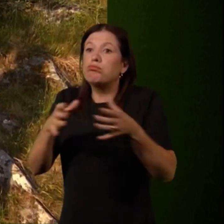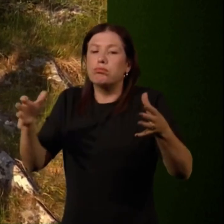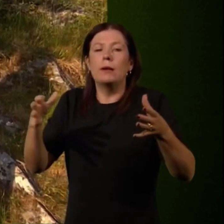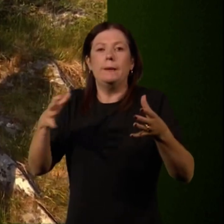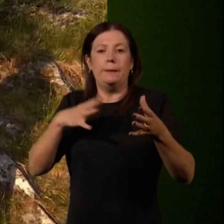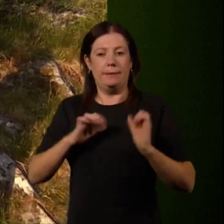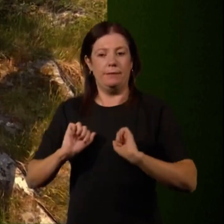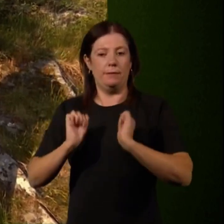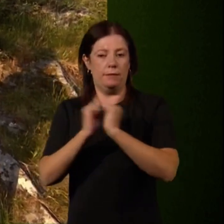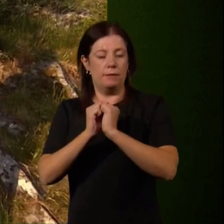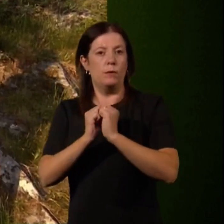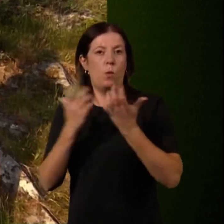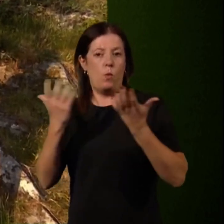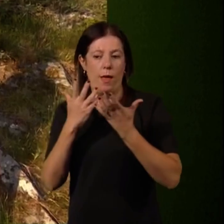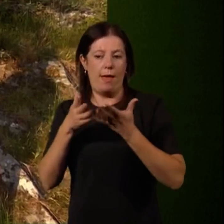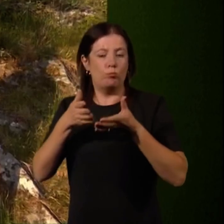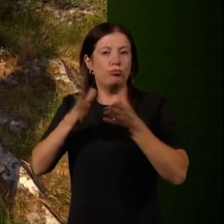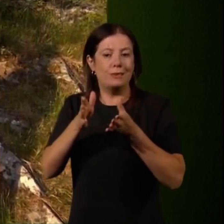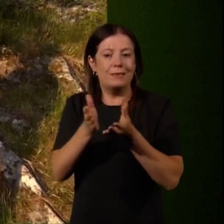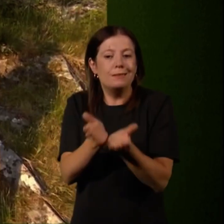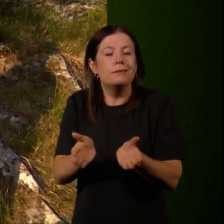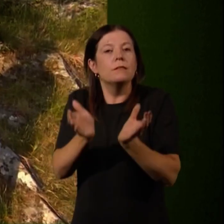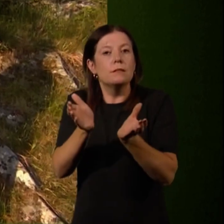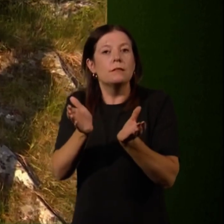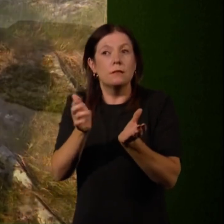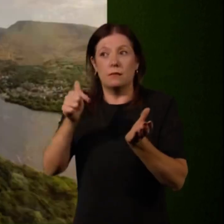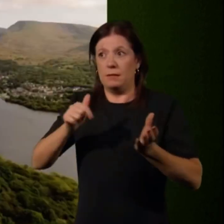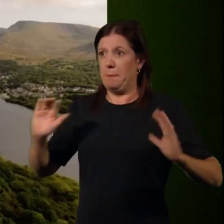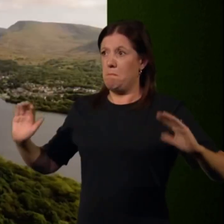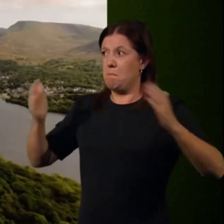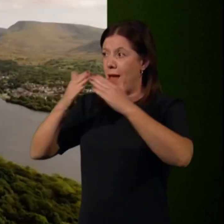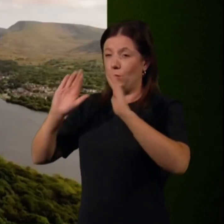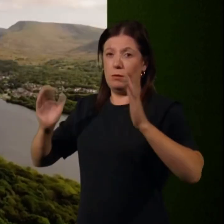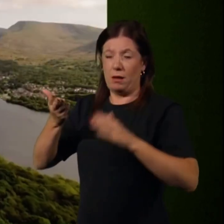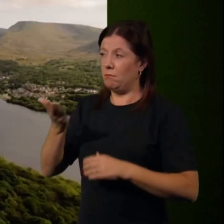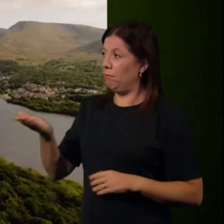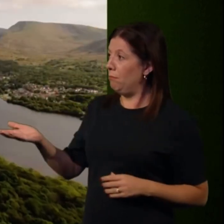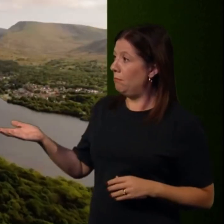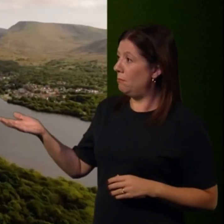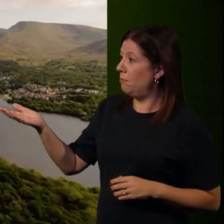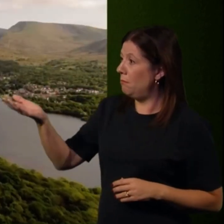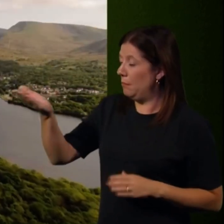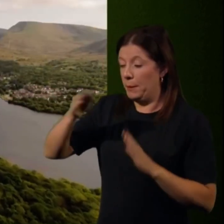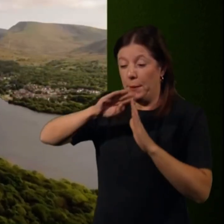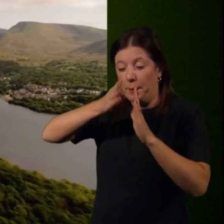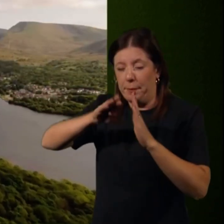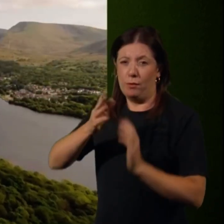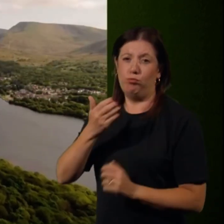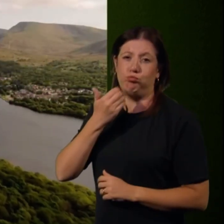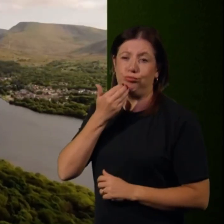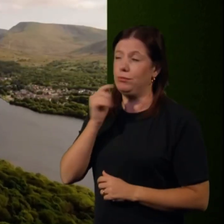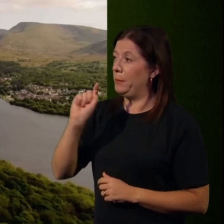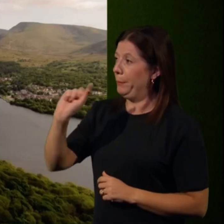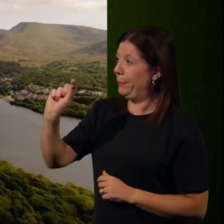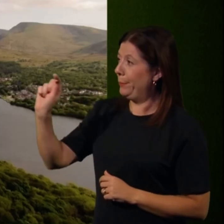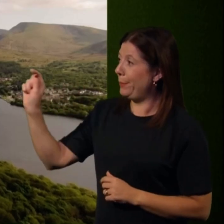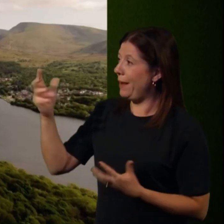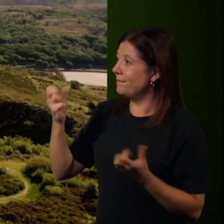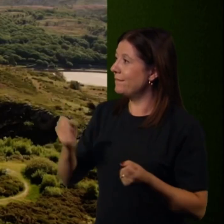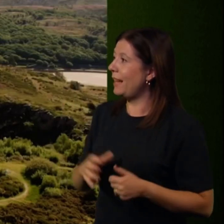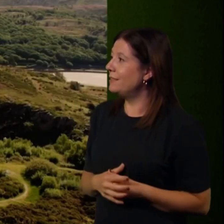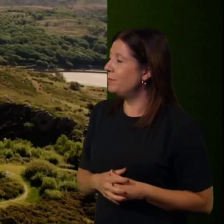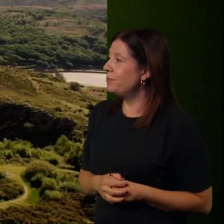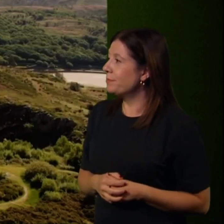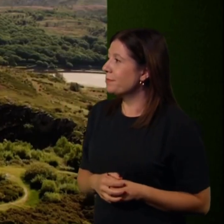like all birds. And these mountains, these beautiful mountains, have an abundance of those sorts of nesting sites and habitats for